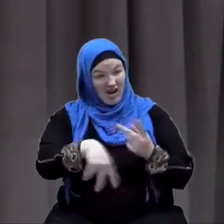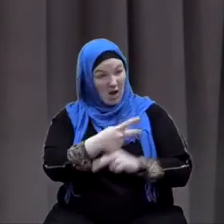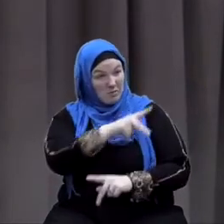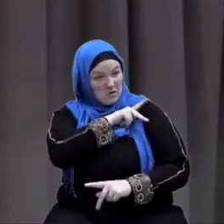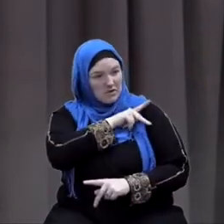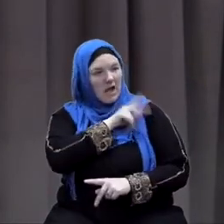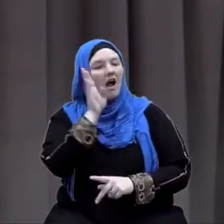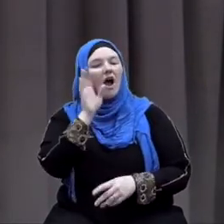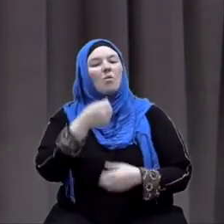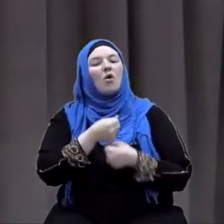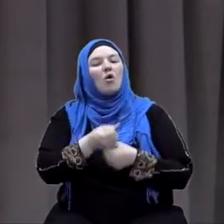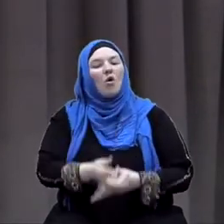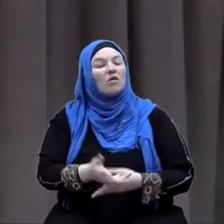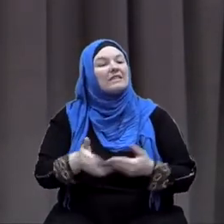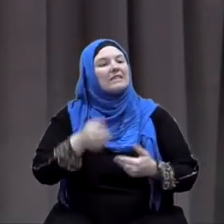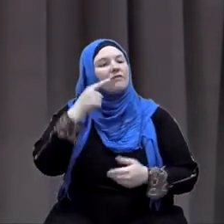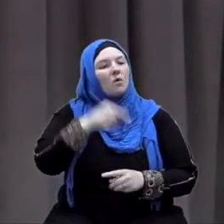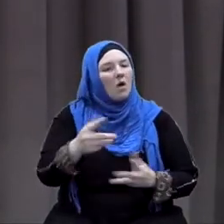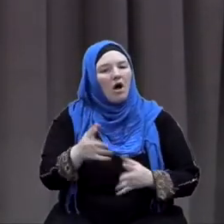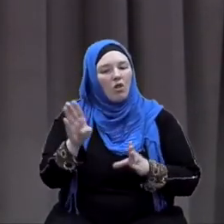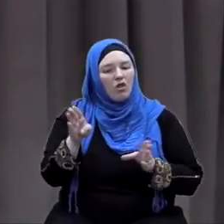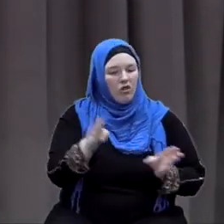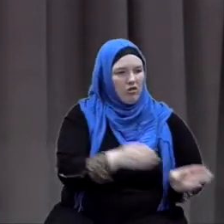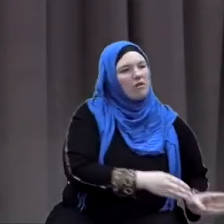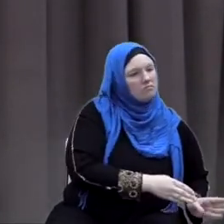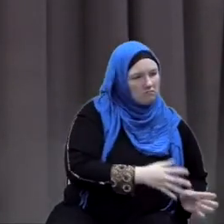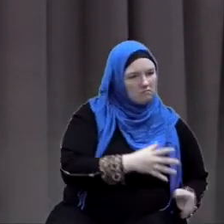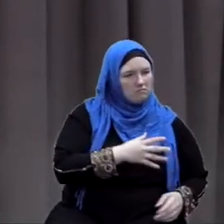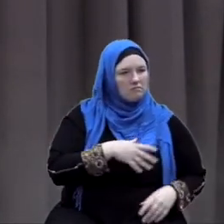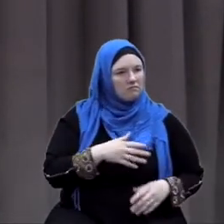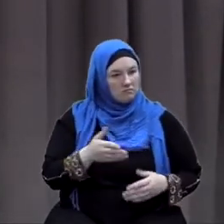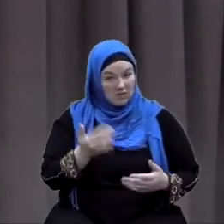another ayah, Allah subhanahu wa ta'ala says,